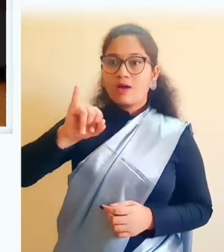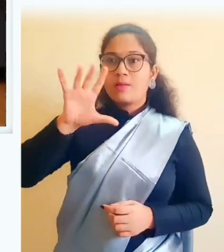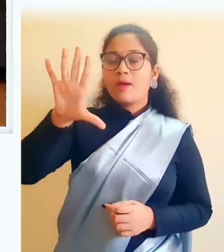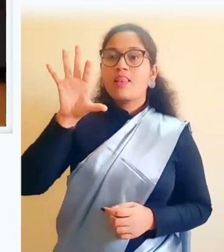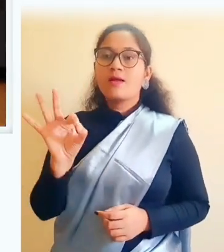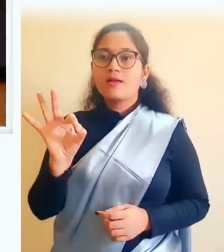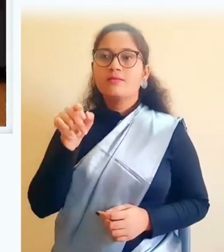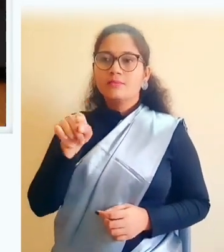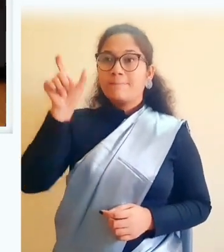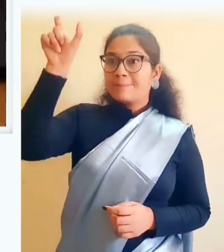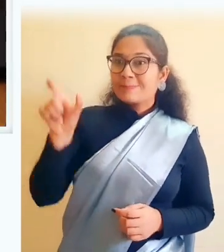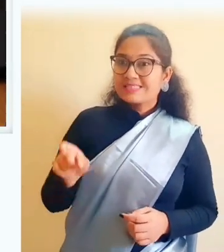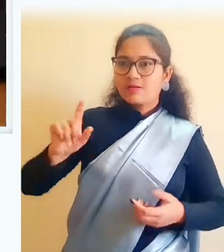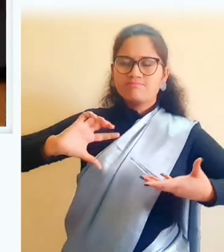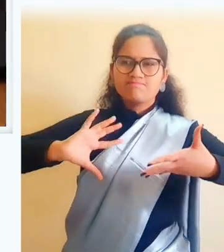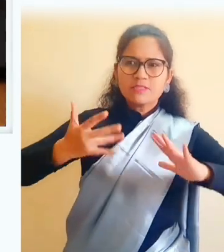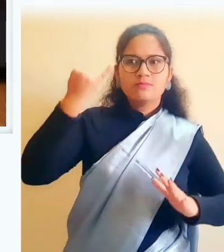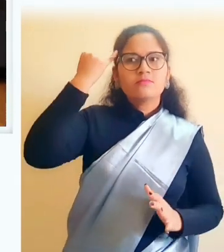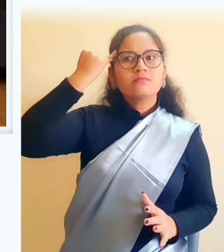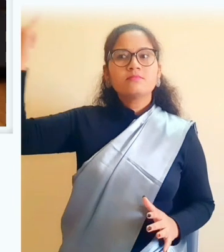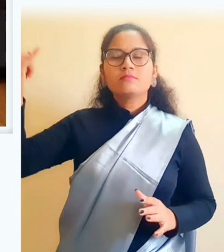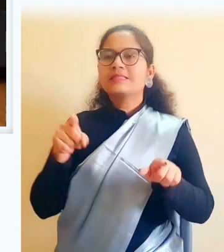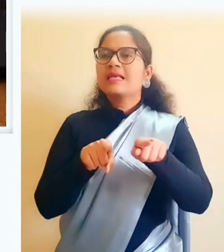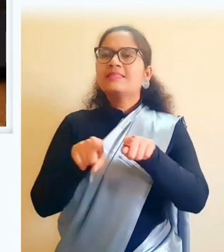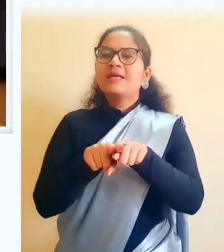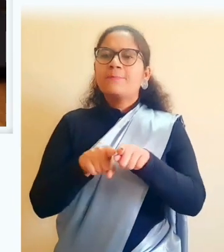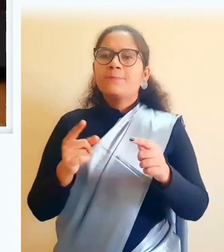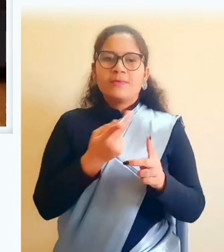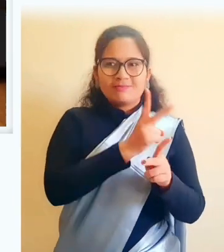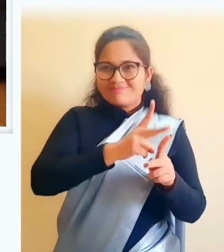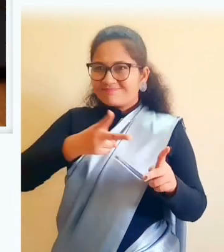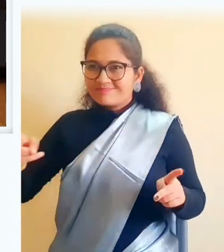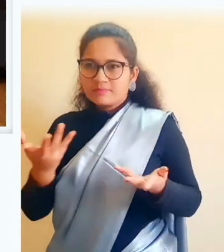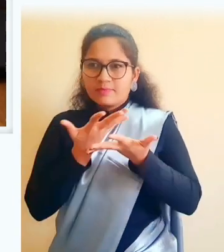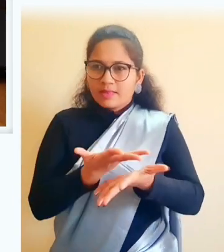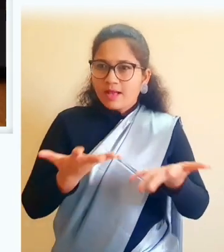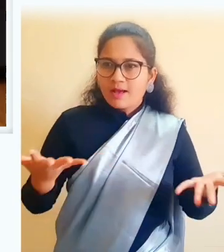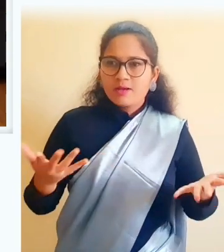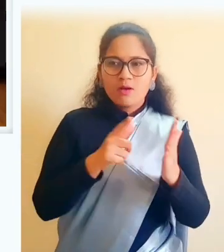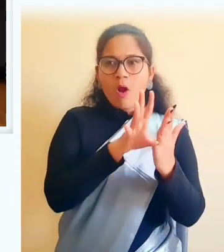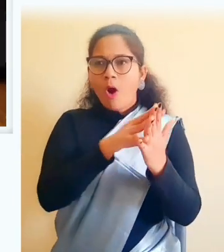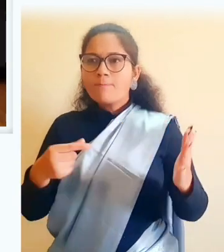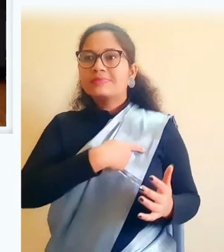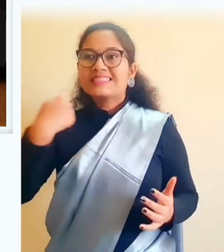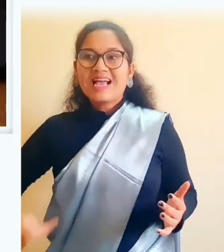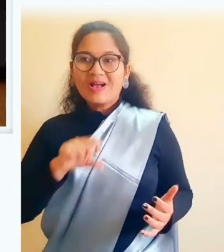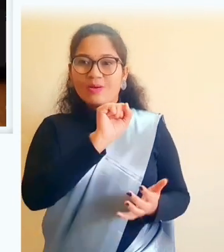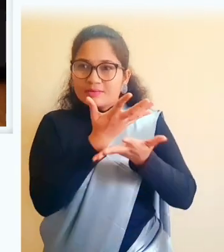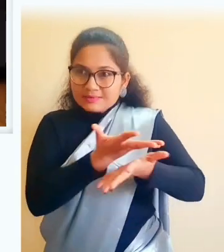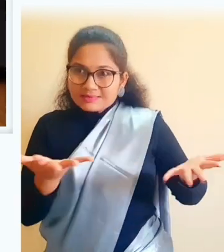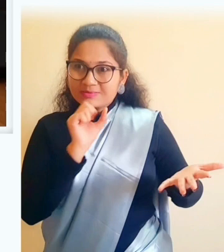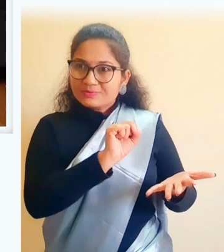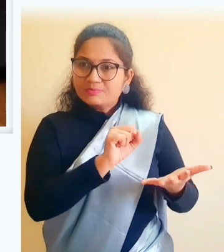the 1650s, Delft potters started creating a kind of earthenware that mimicked the qualities of Chinese